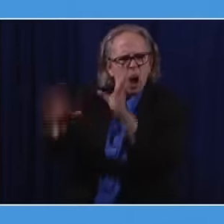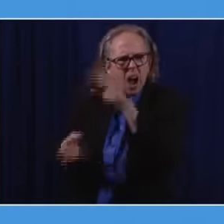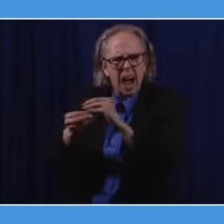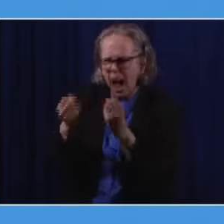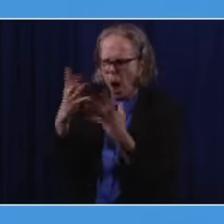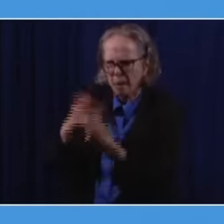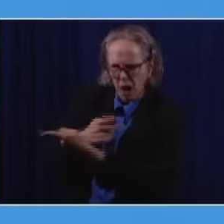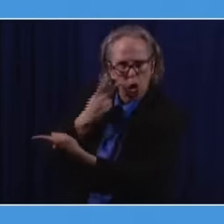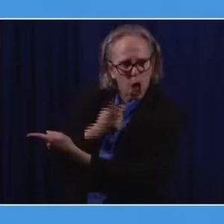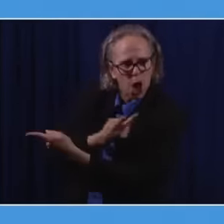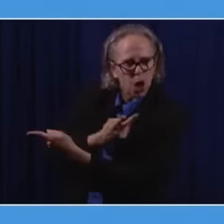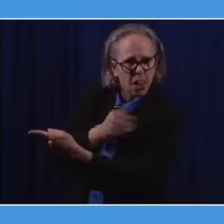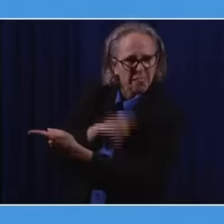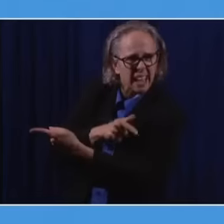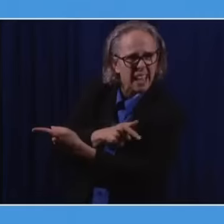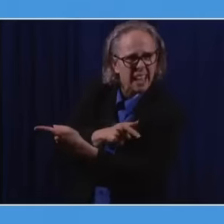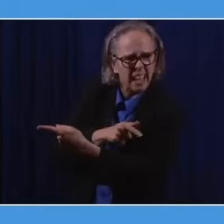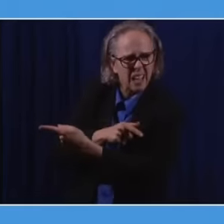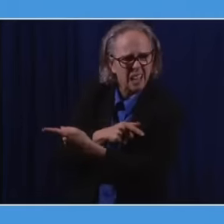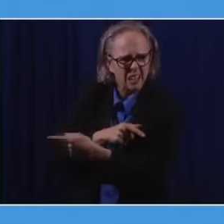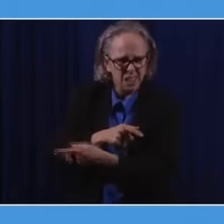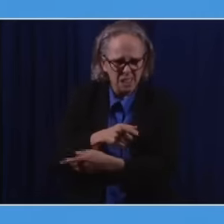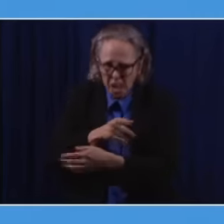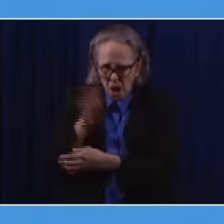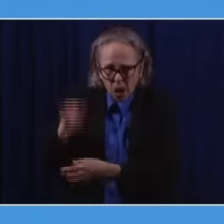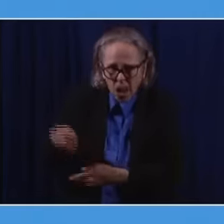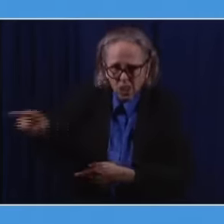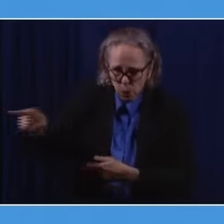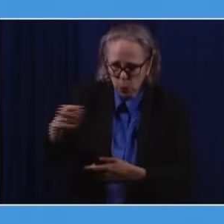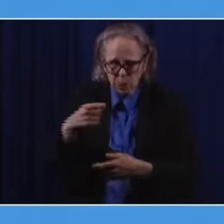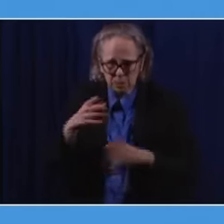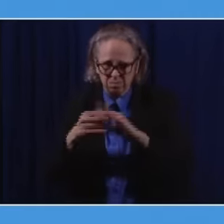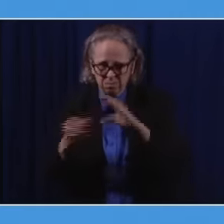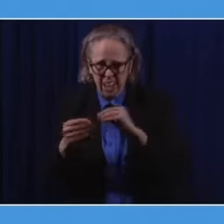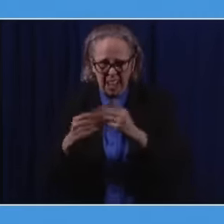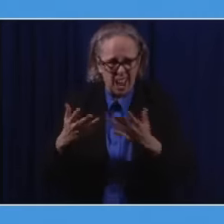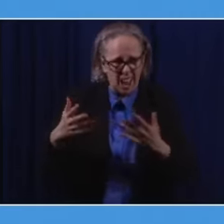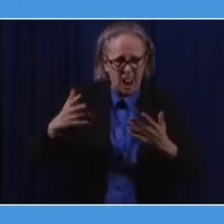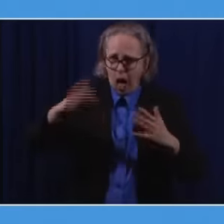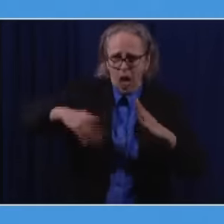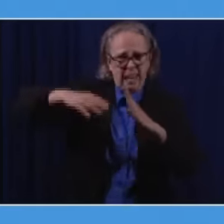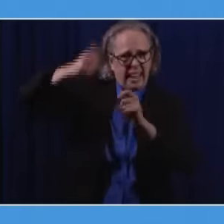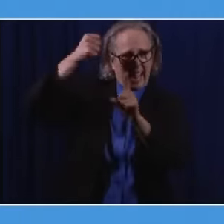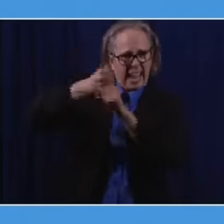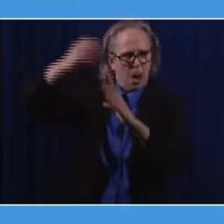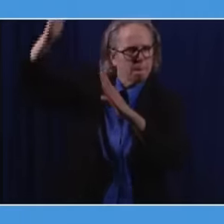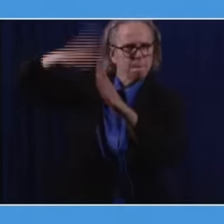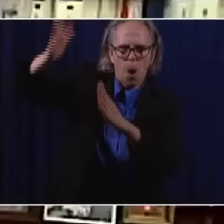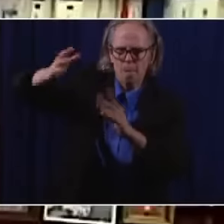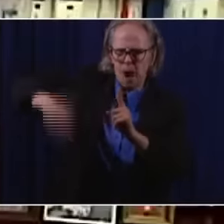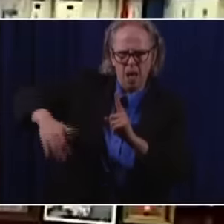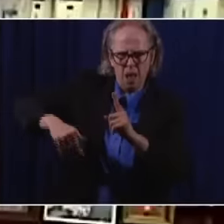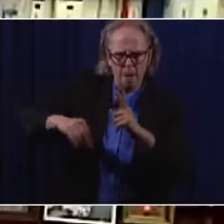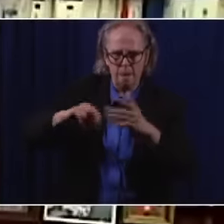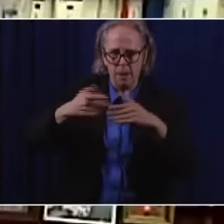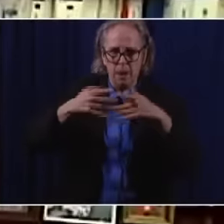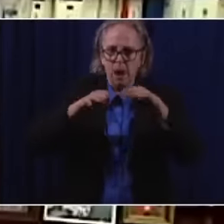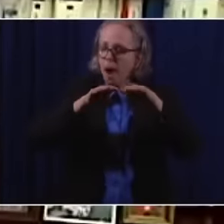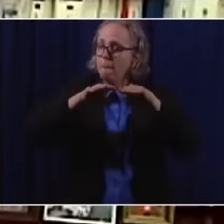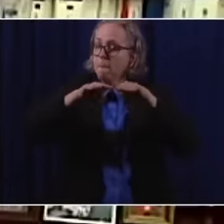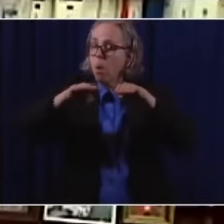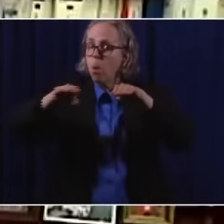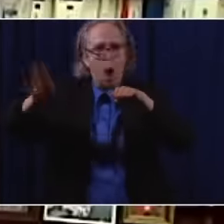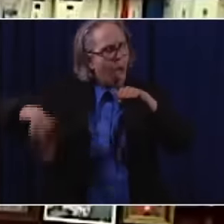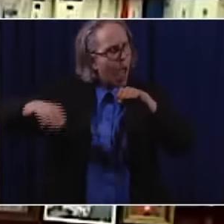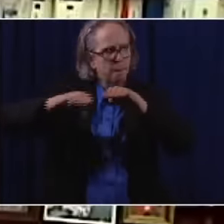talking about basically we don't know where this peak is. We've clearly not hit a plateau yet. Correct. And so